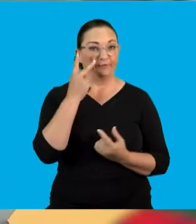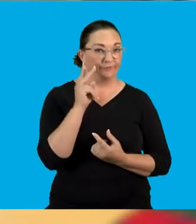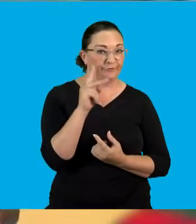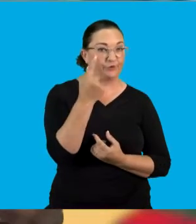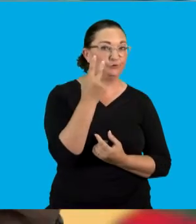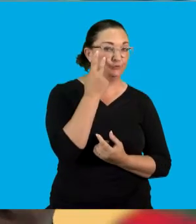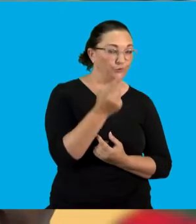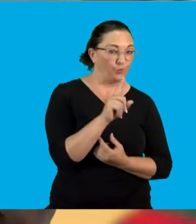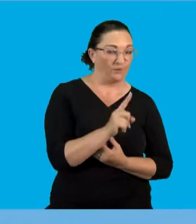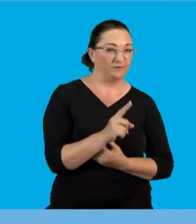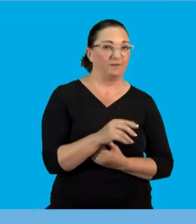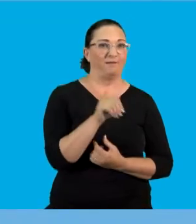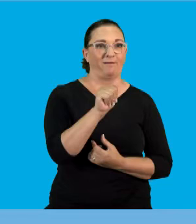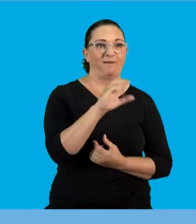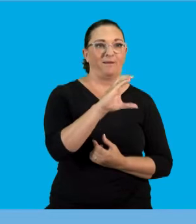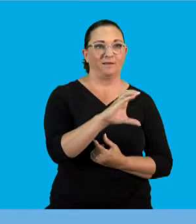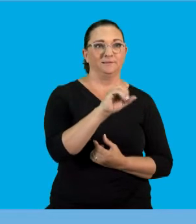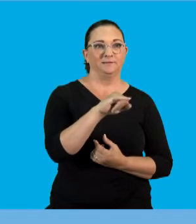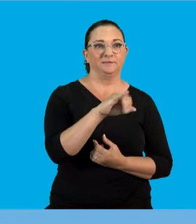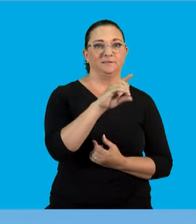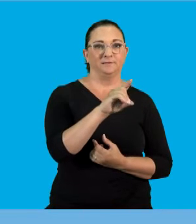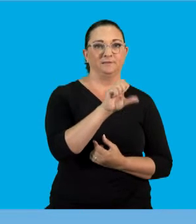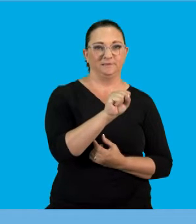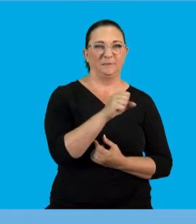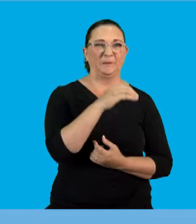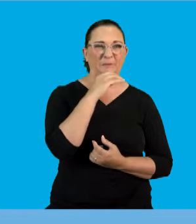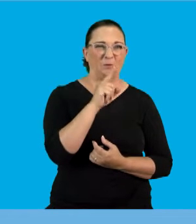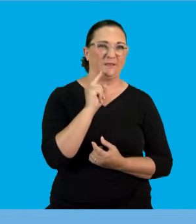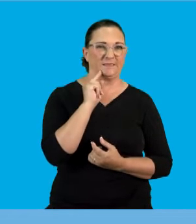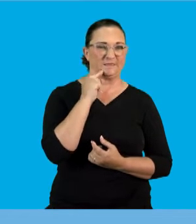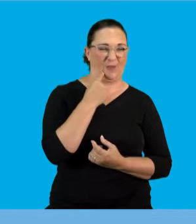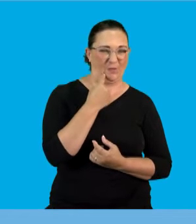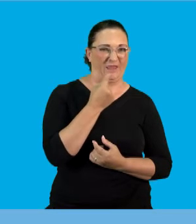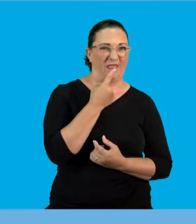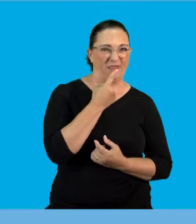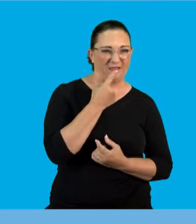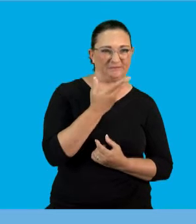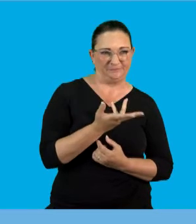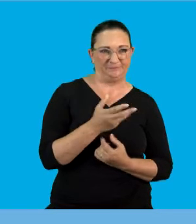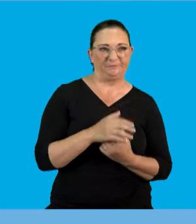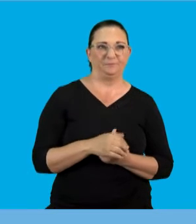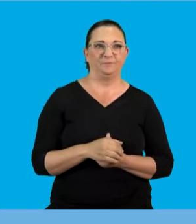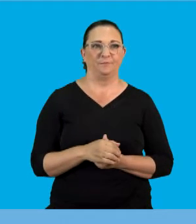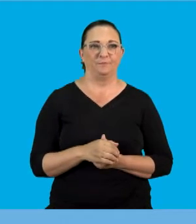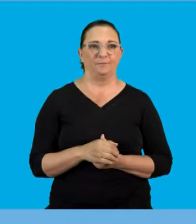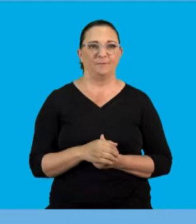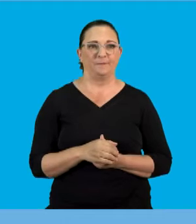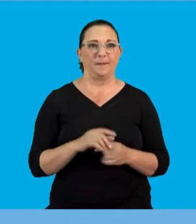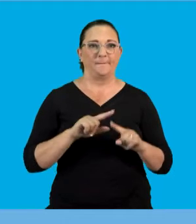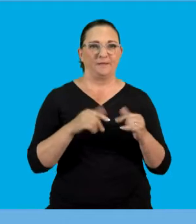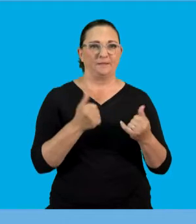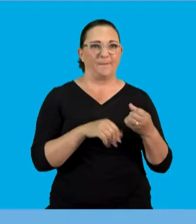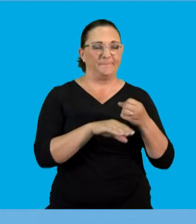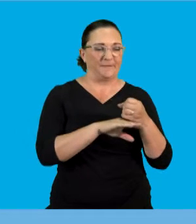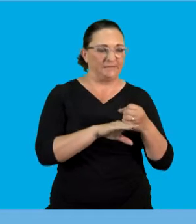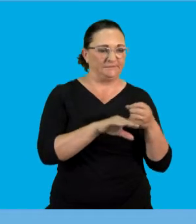going to look at an acid. We know that an acid or acids, they taste sour. And then we also know that they can make